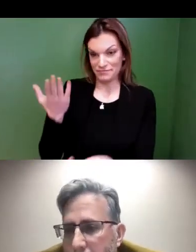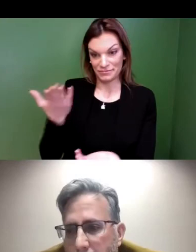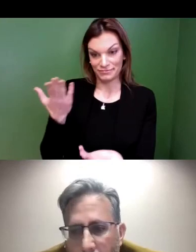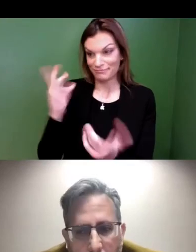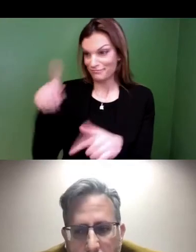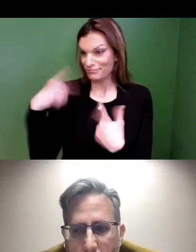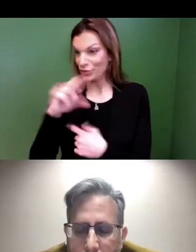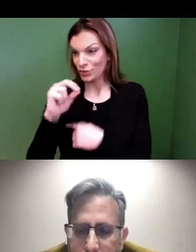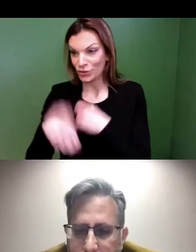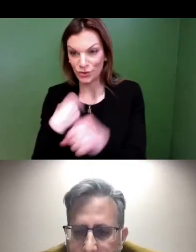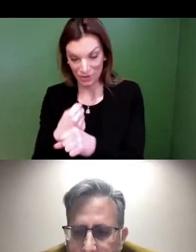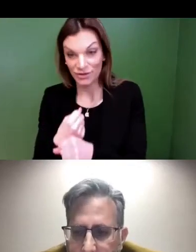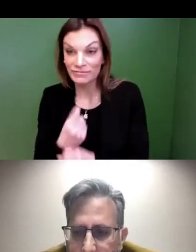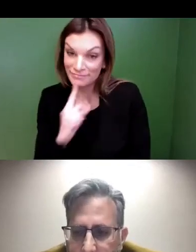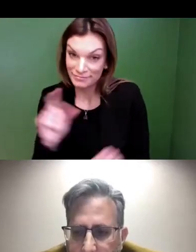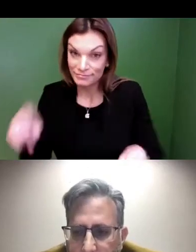years. That does happen.